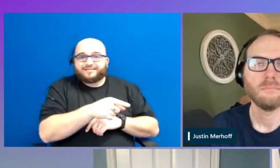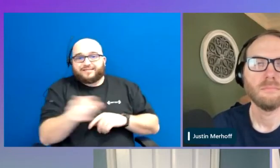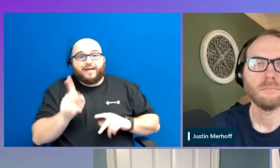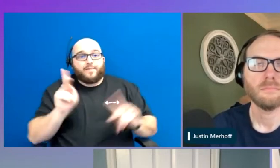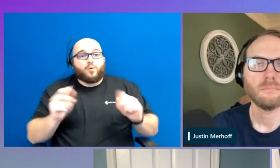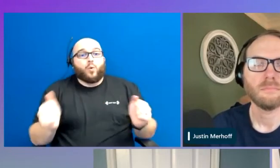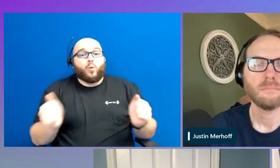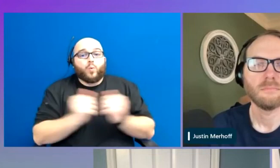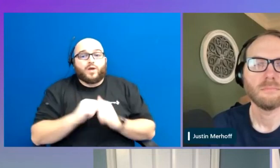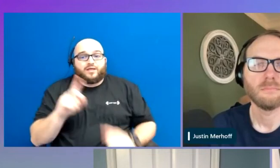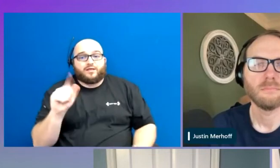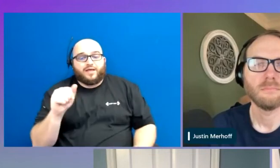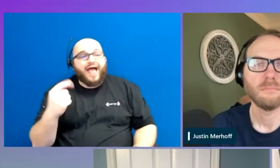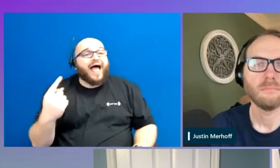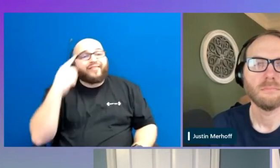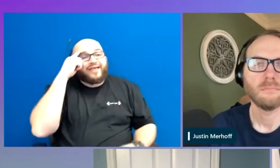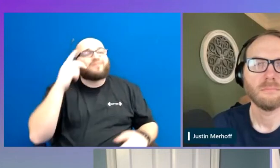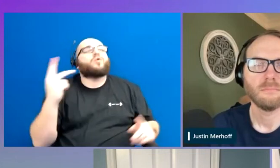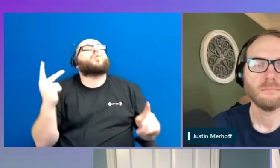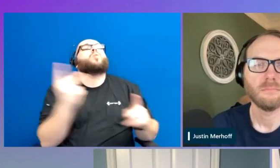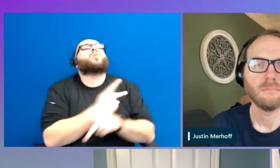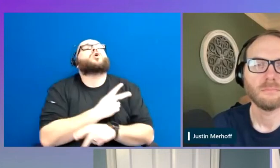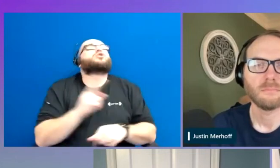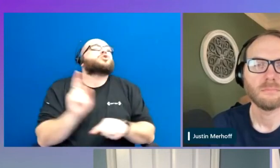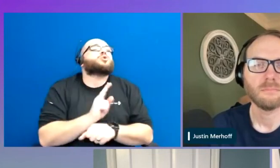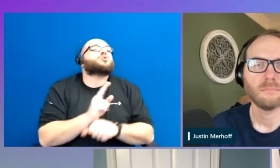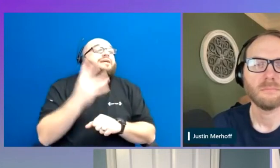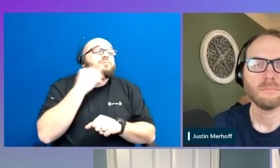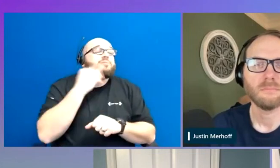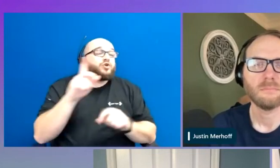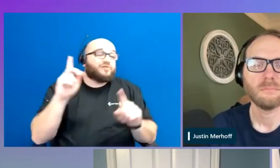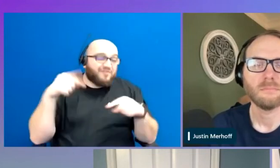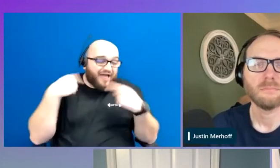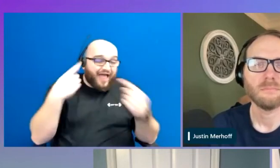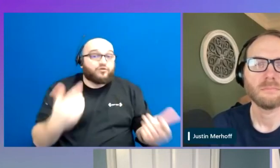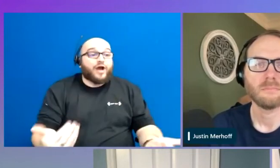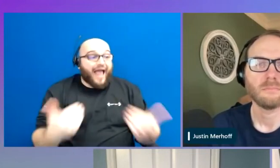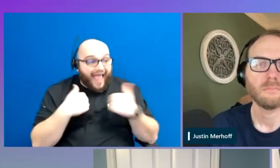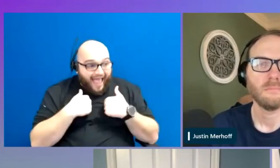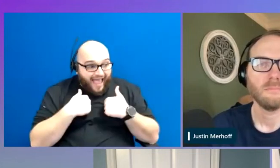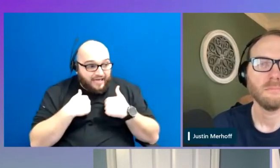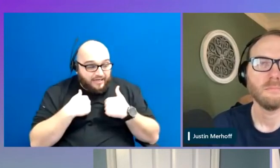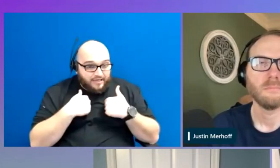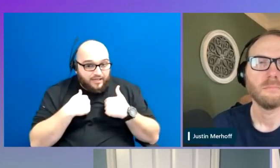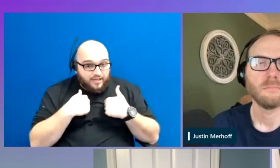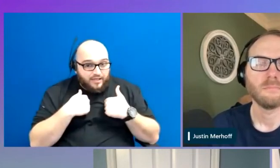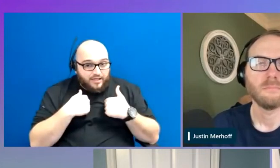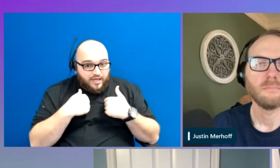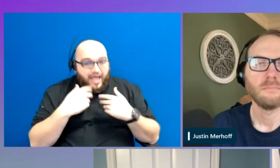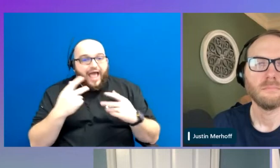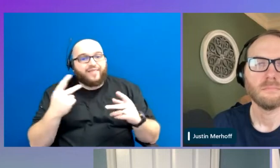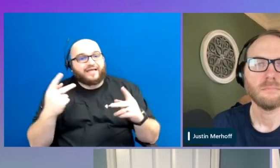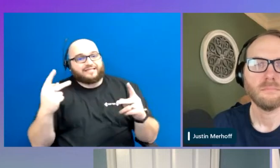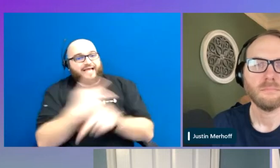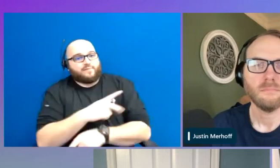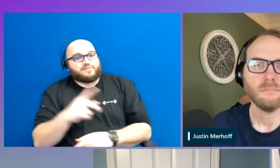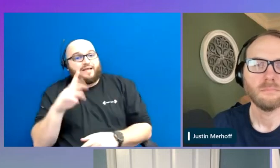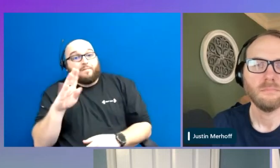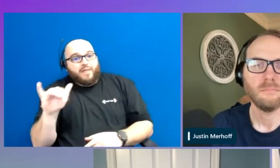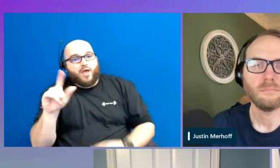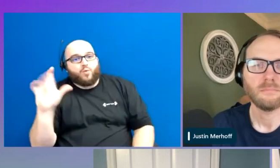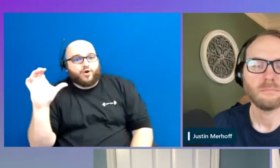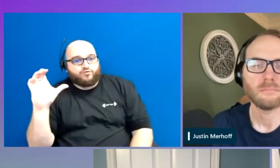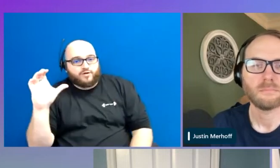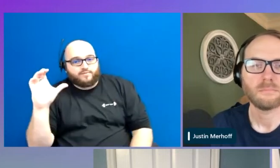worst user experience that you've ever had on any product or online, and then multiply that by 100. That's the kind of experience that a